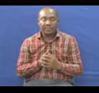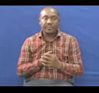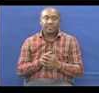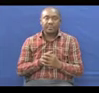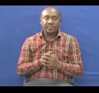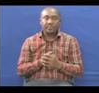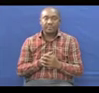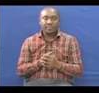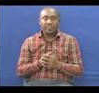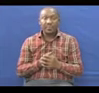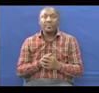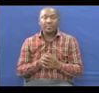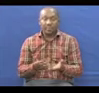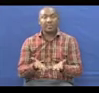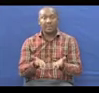has